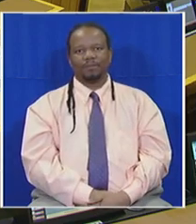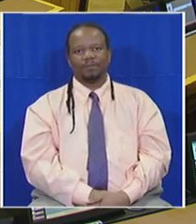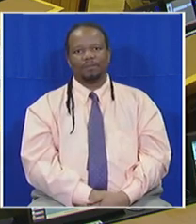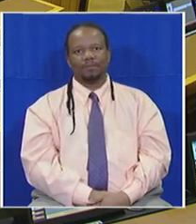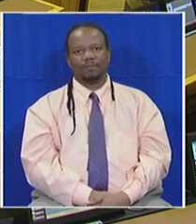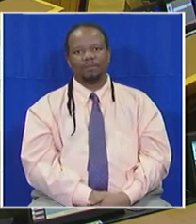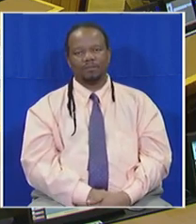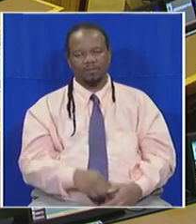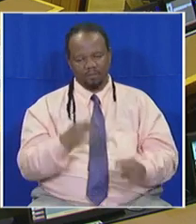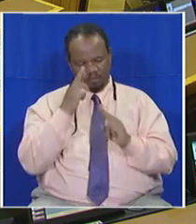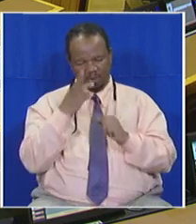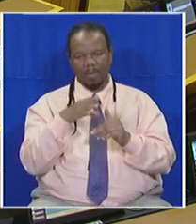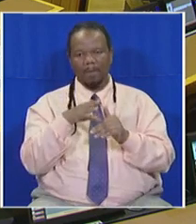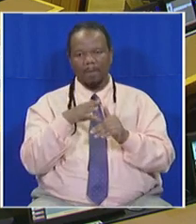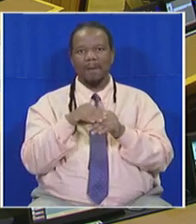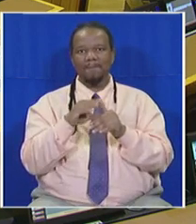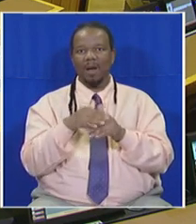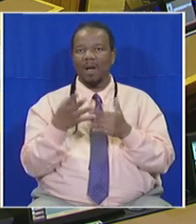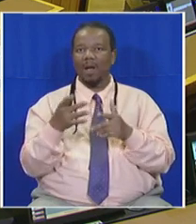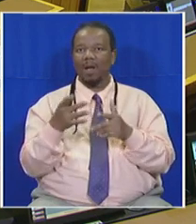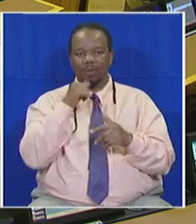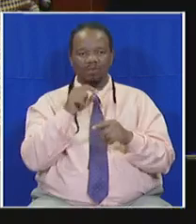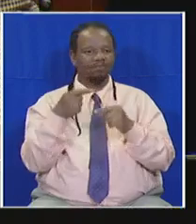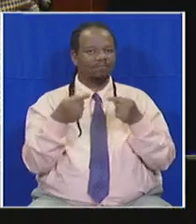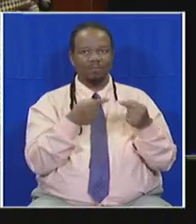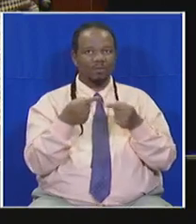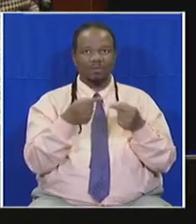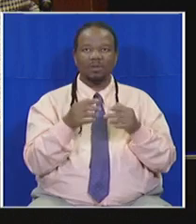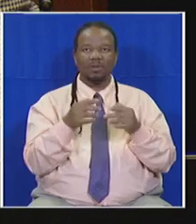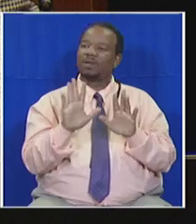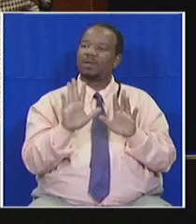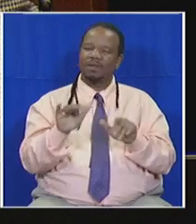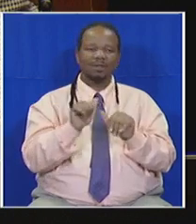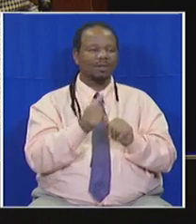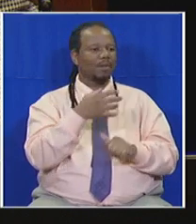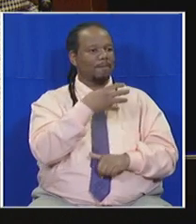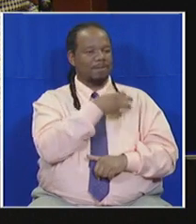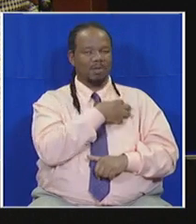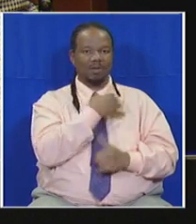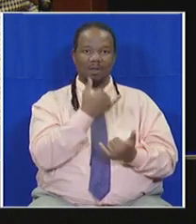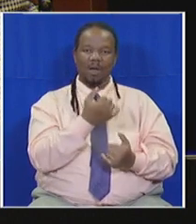Honorable members, you have raised issues in your debate. Let's allow the minister to respond.